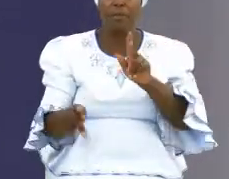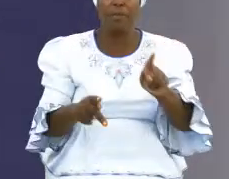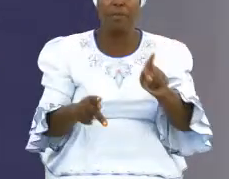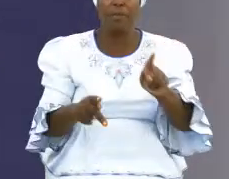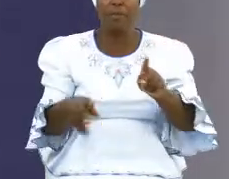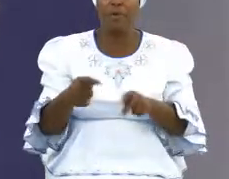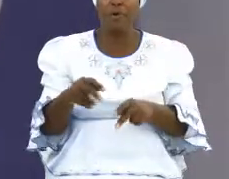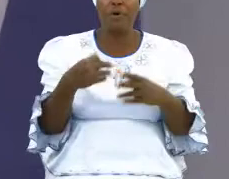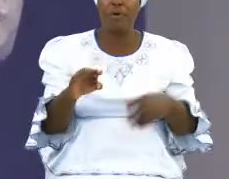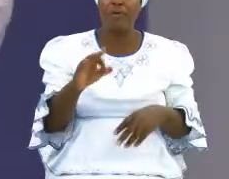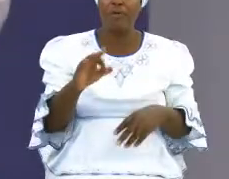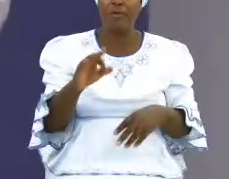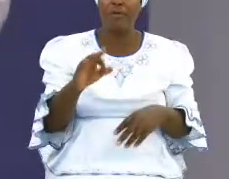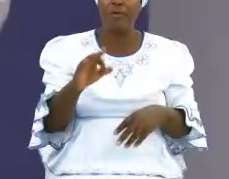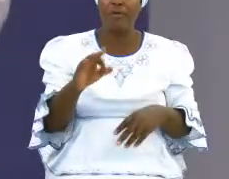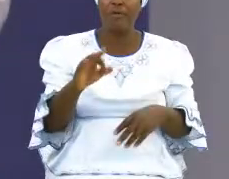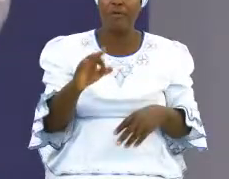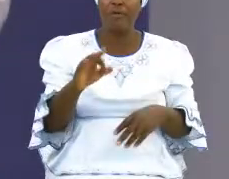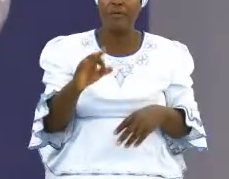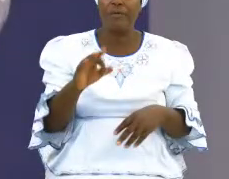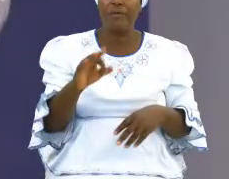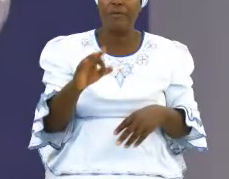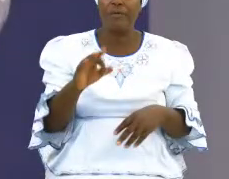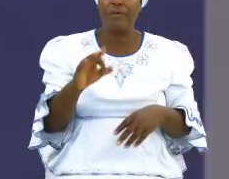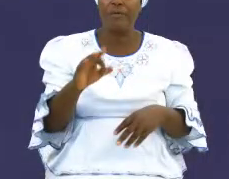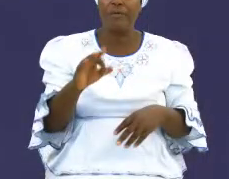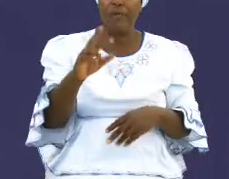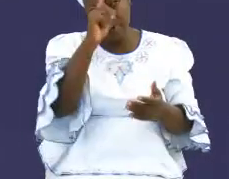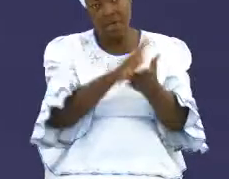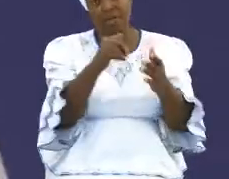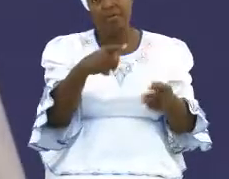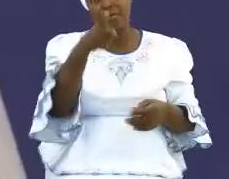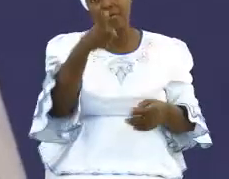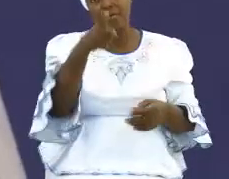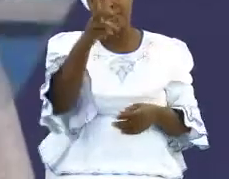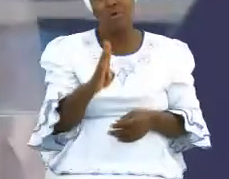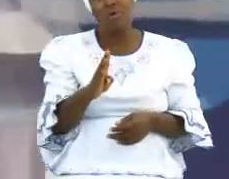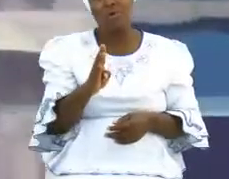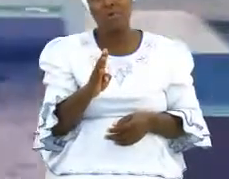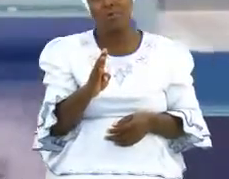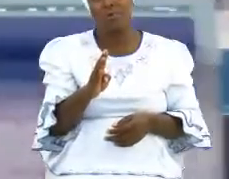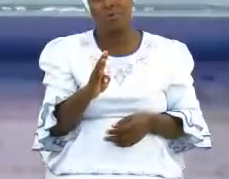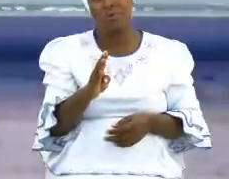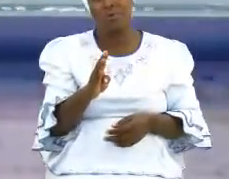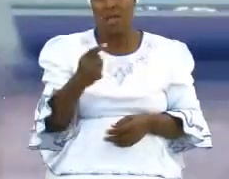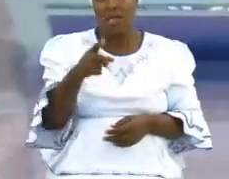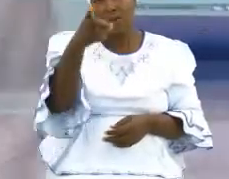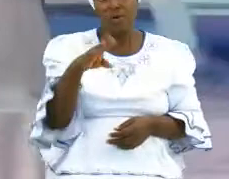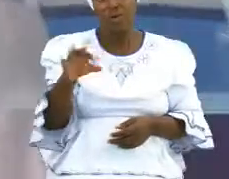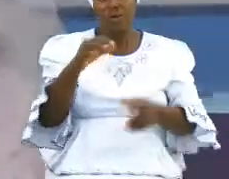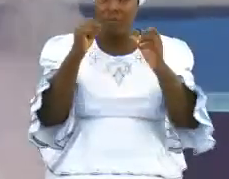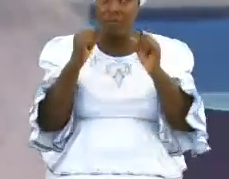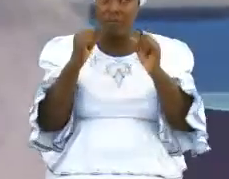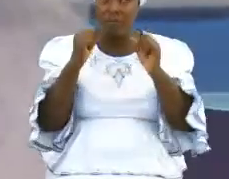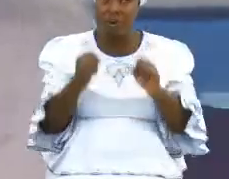believed God. They believed God of power. is God of love, is